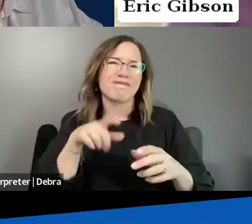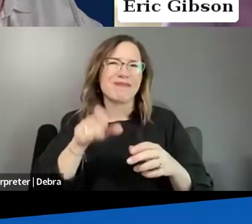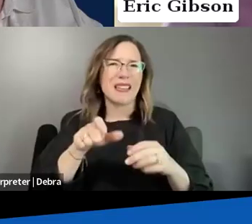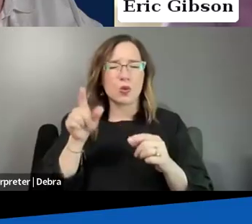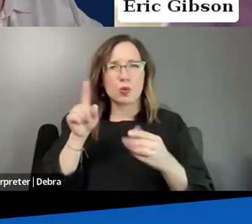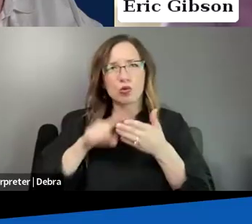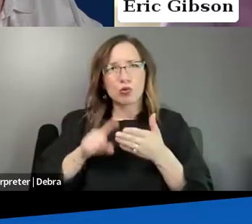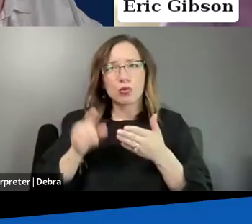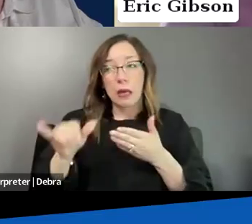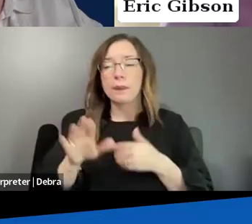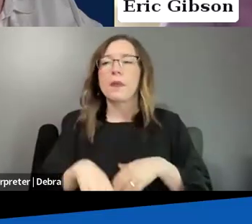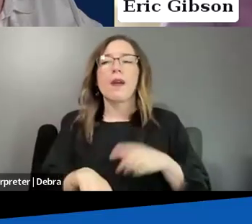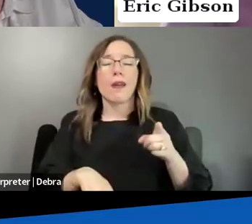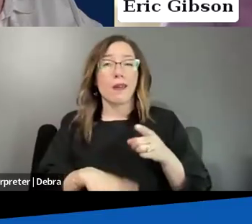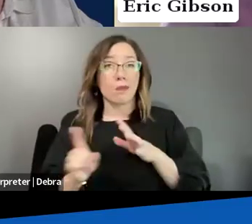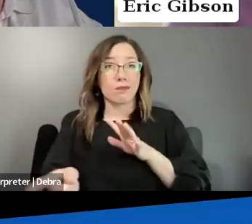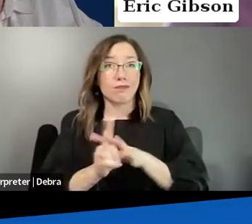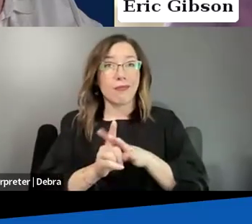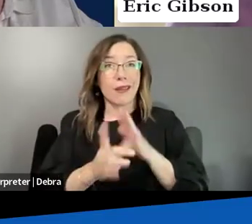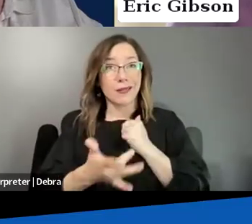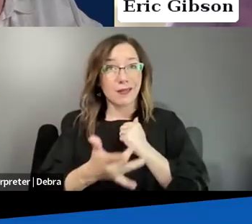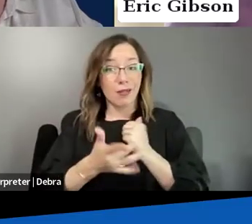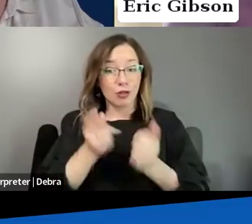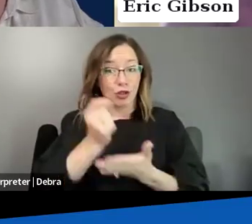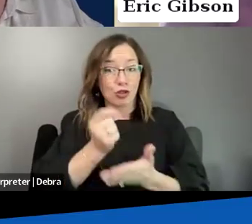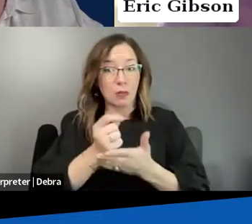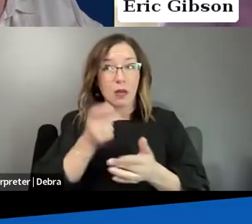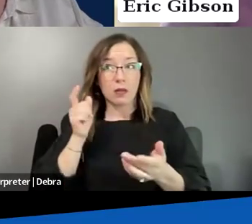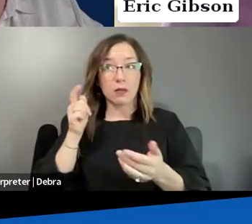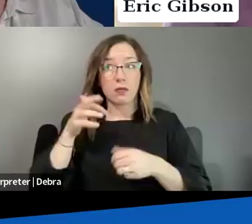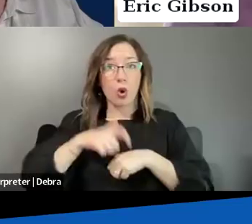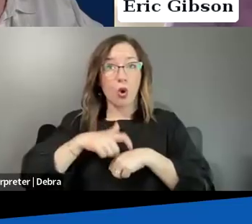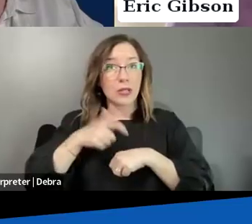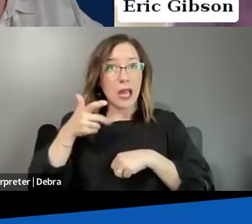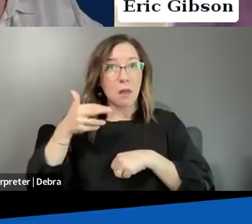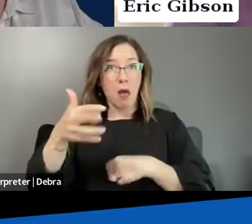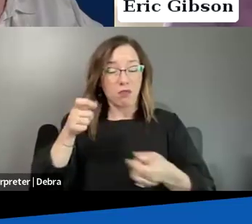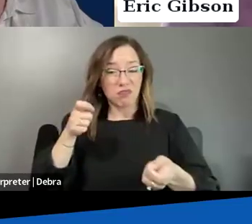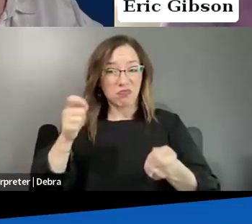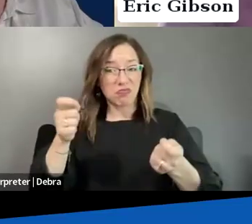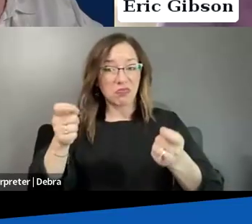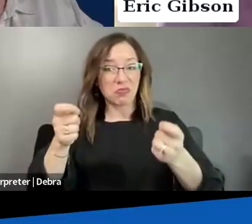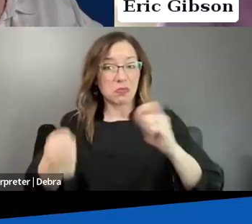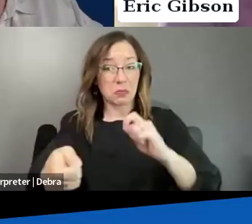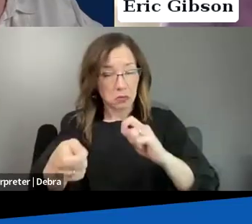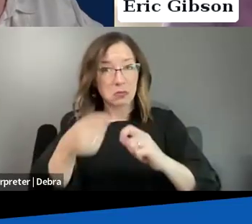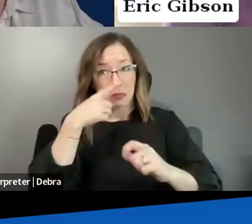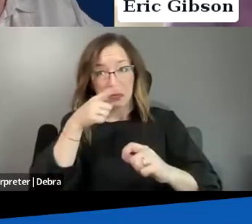to technology and treatments and how they've changed over time. Would you like to talk about that for a little